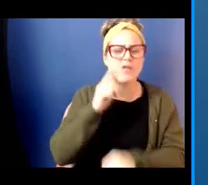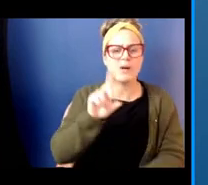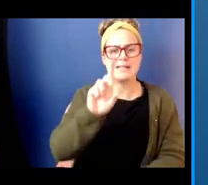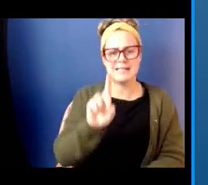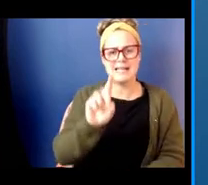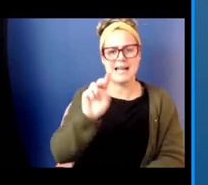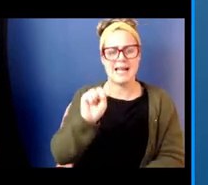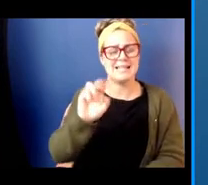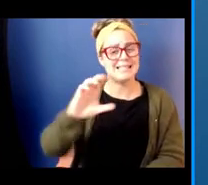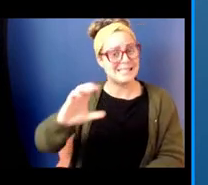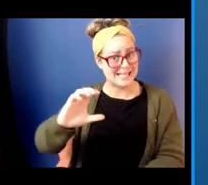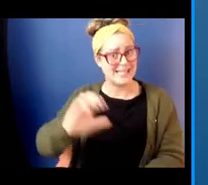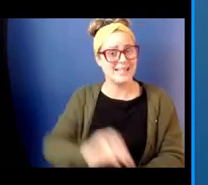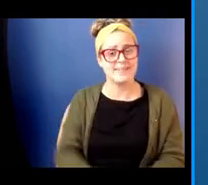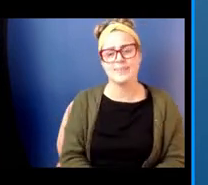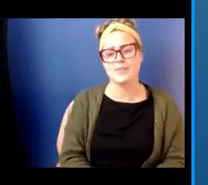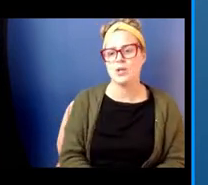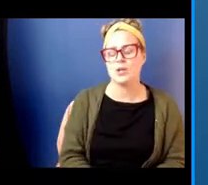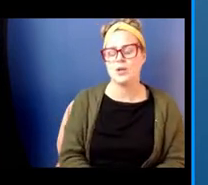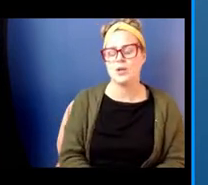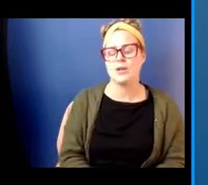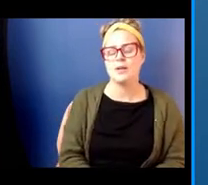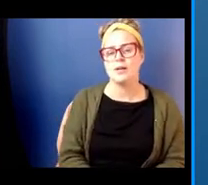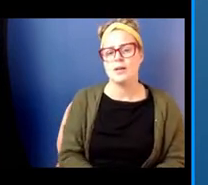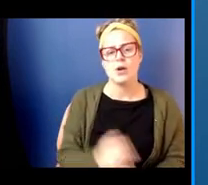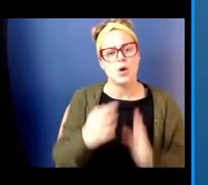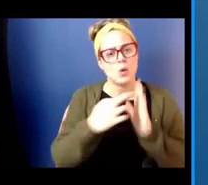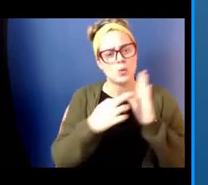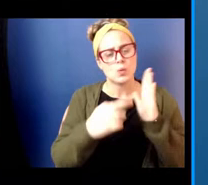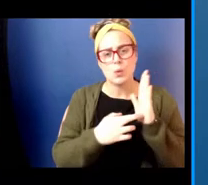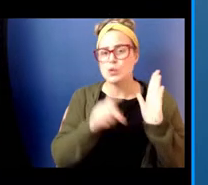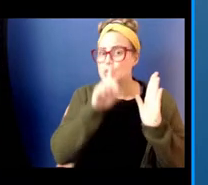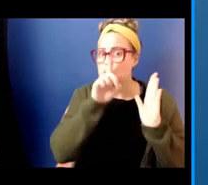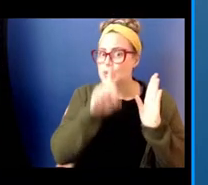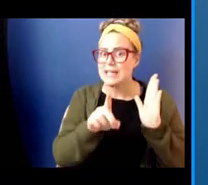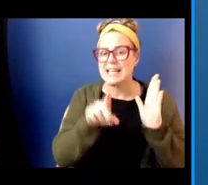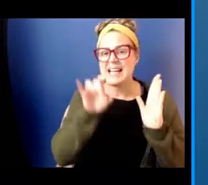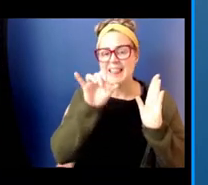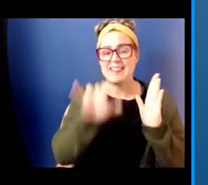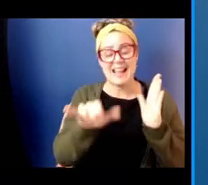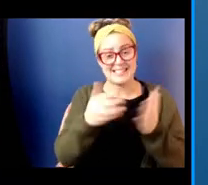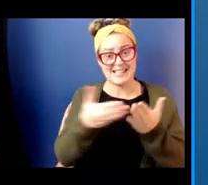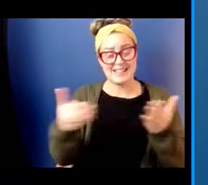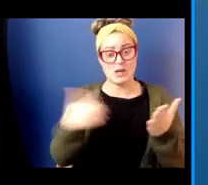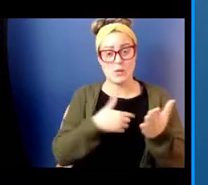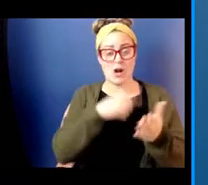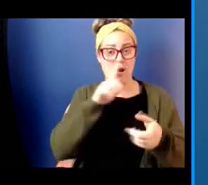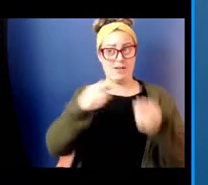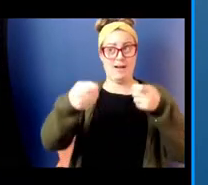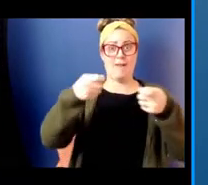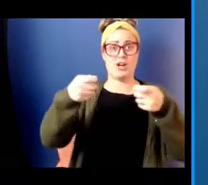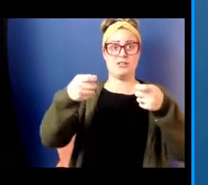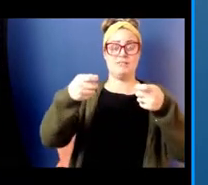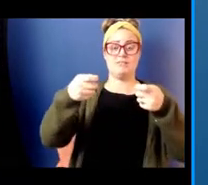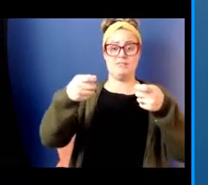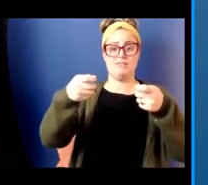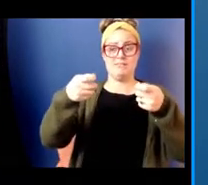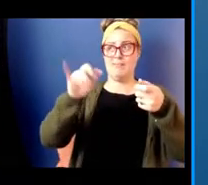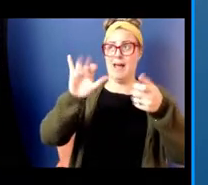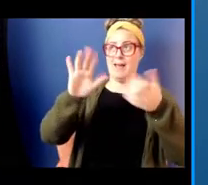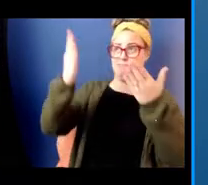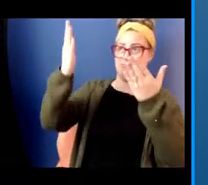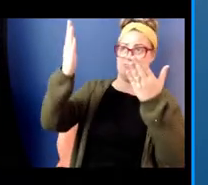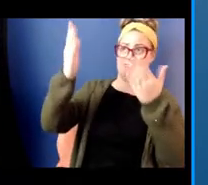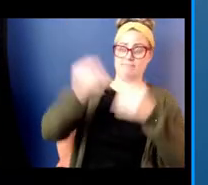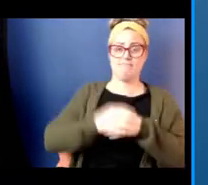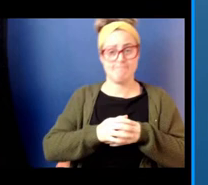rules is really the thing that by which we're governed by and so I want to thank all of the members of this committee I also